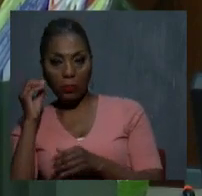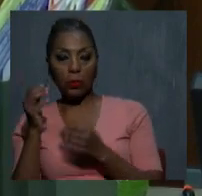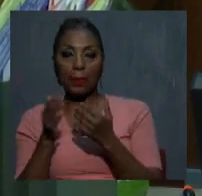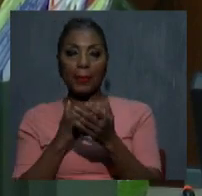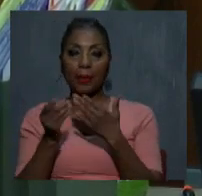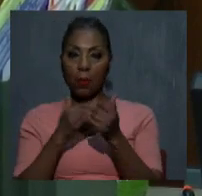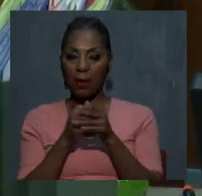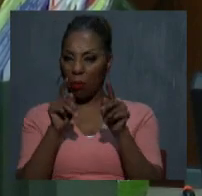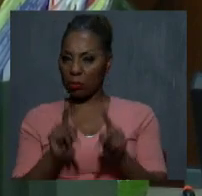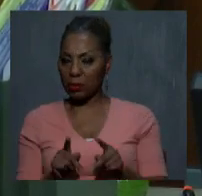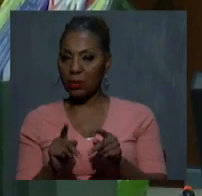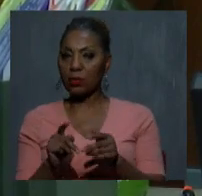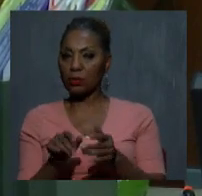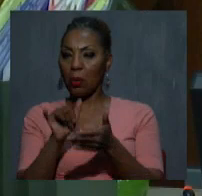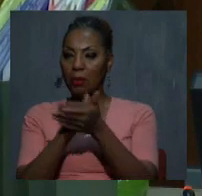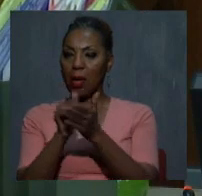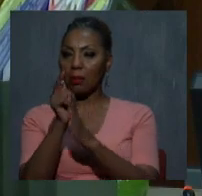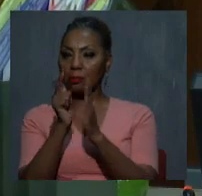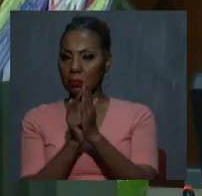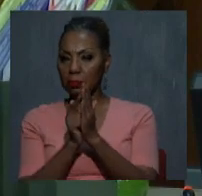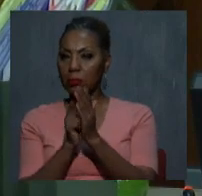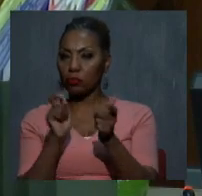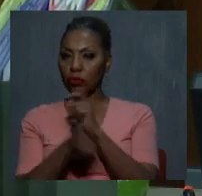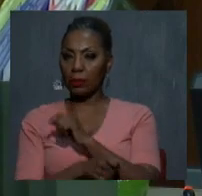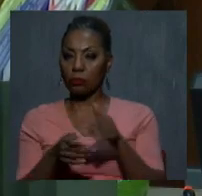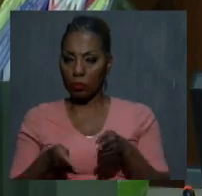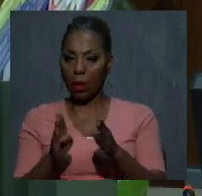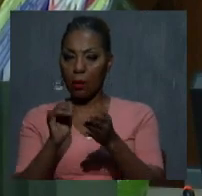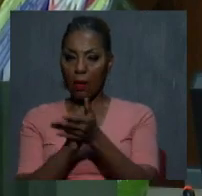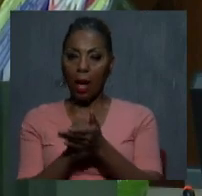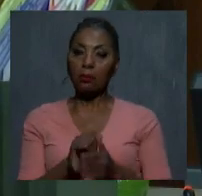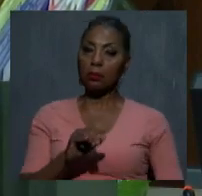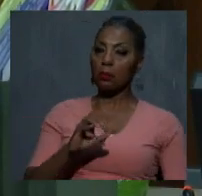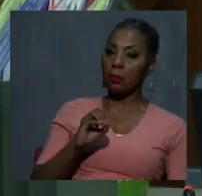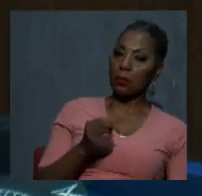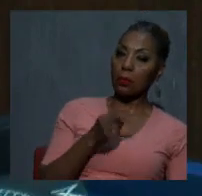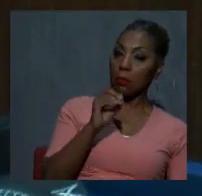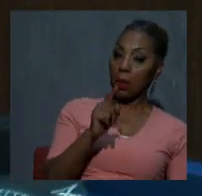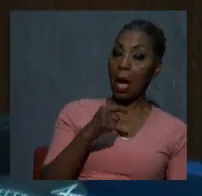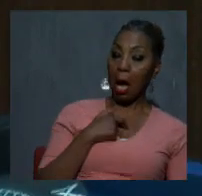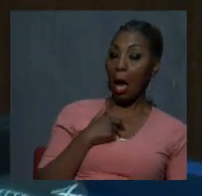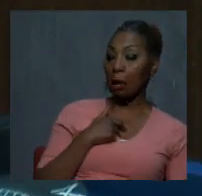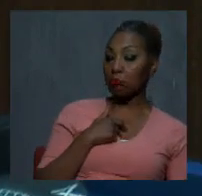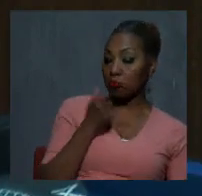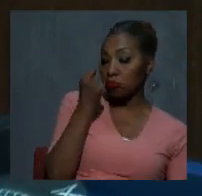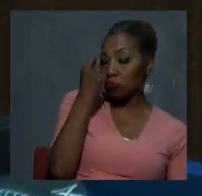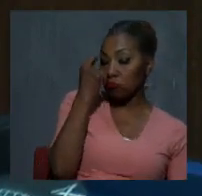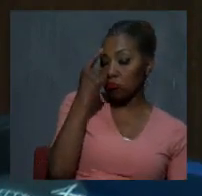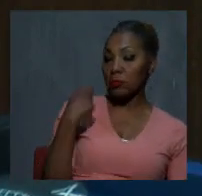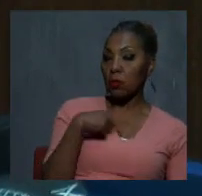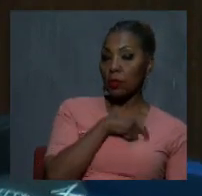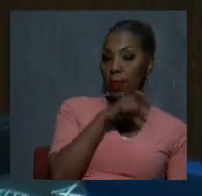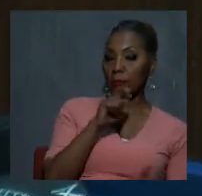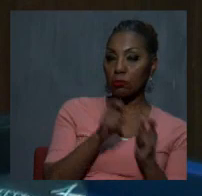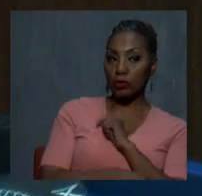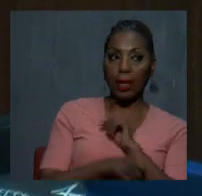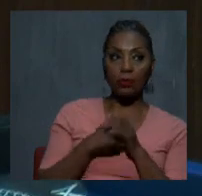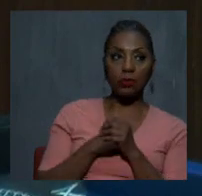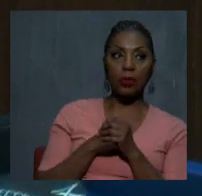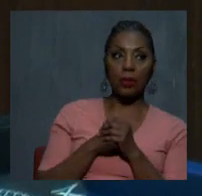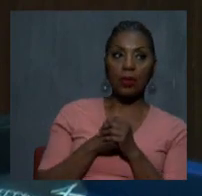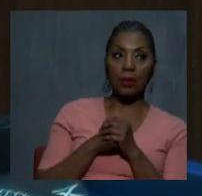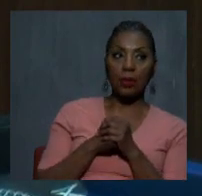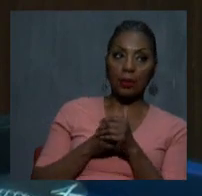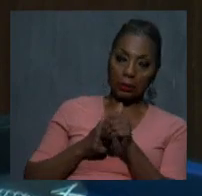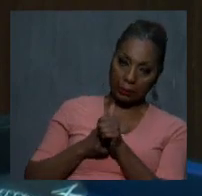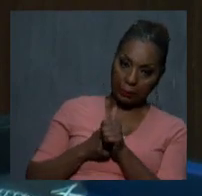so this ordinance is changed to allow that. Okay. I can definitely see just- where we got to change to keep up